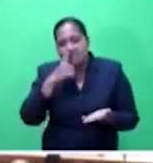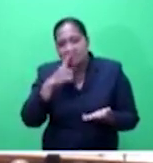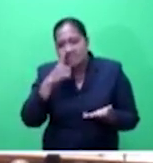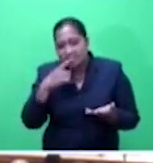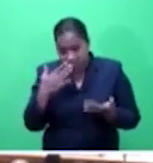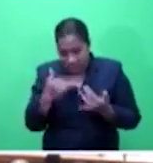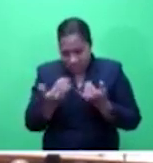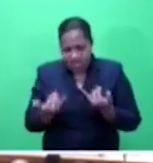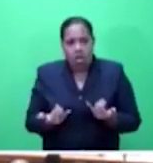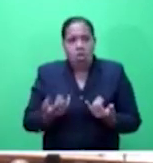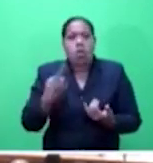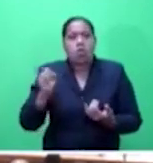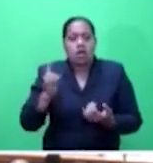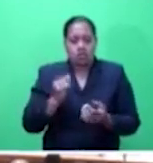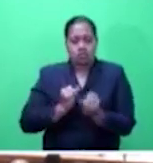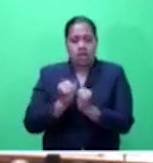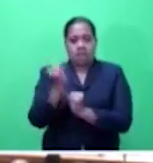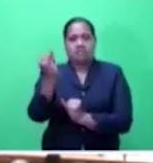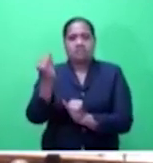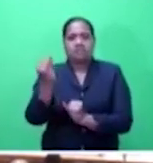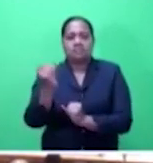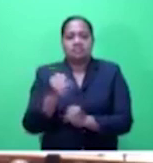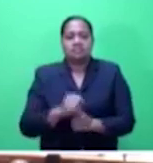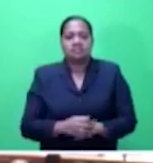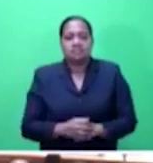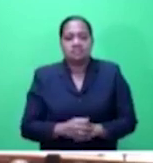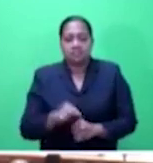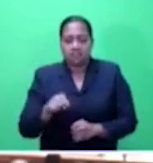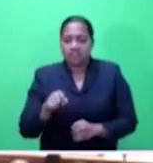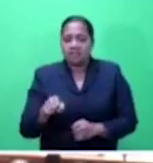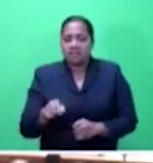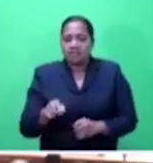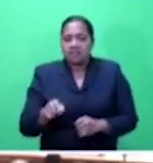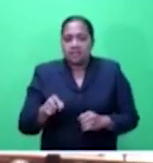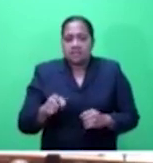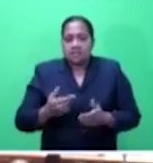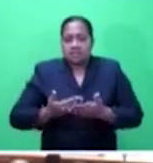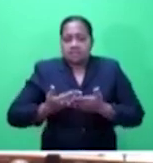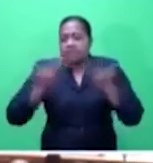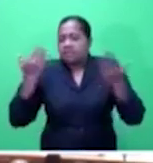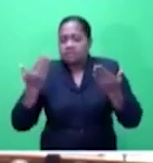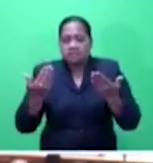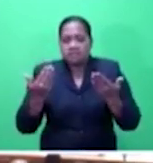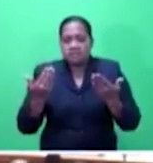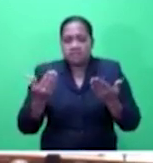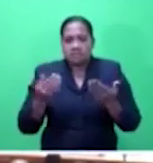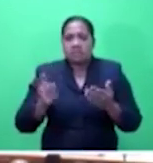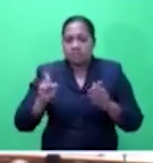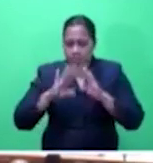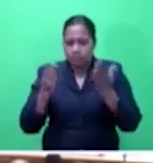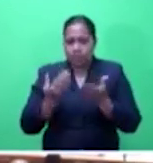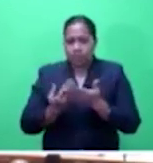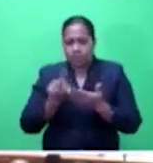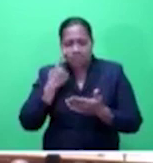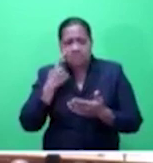come. This is a crisis bigger than anything the world has seen in a century. Hundreds of people are dying